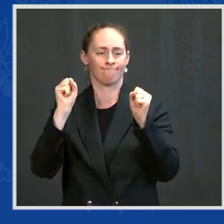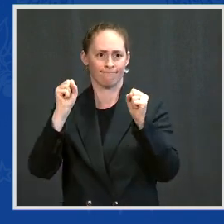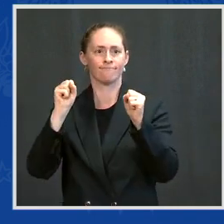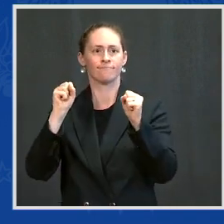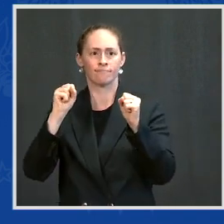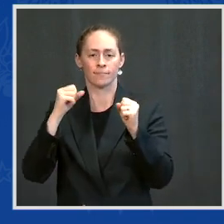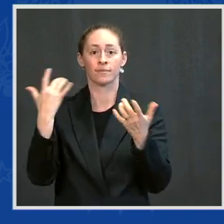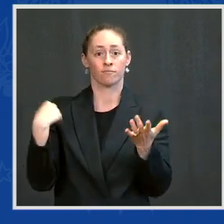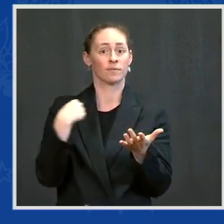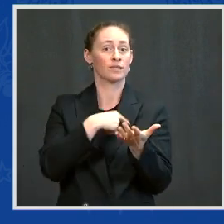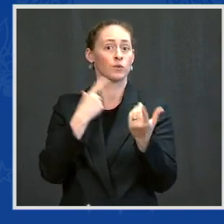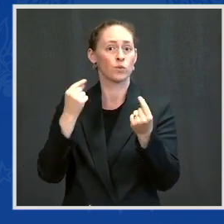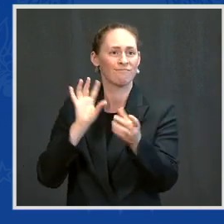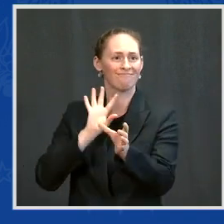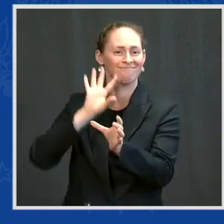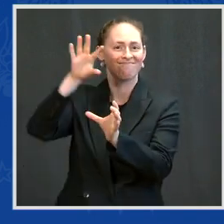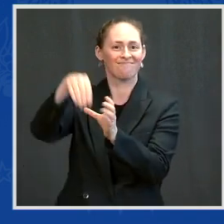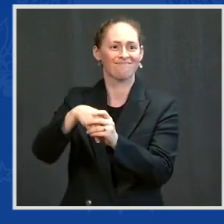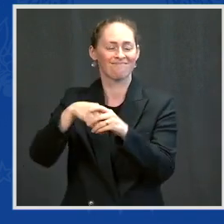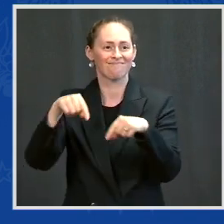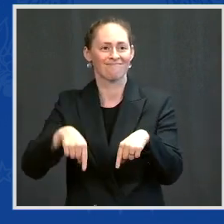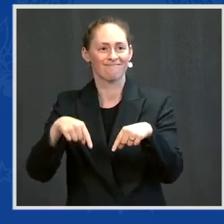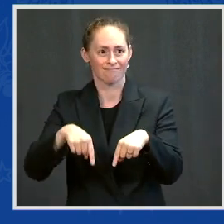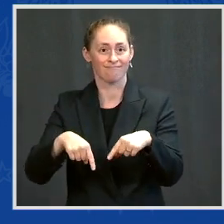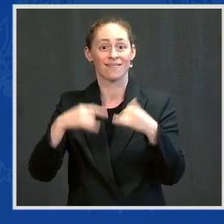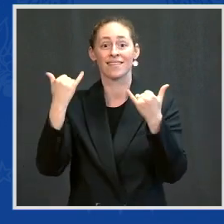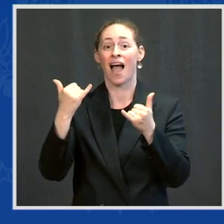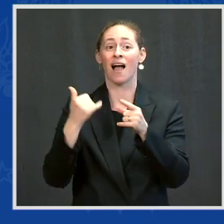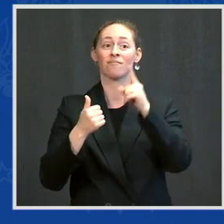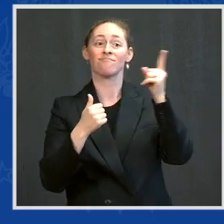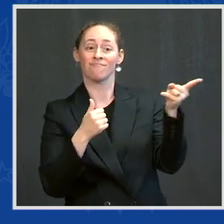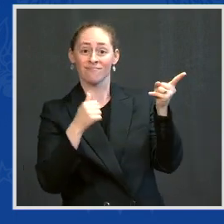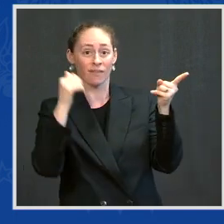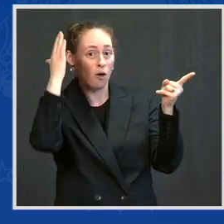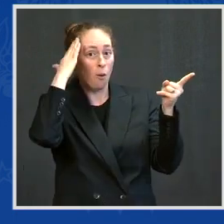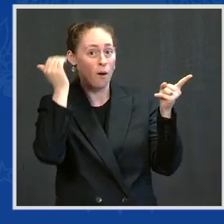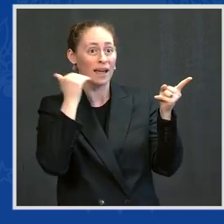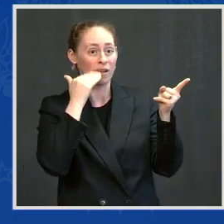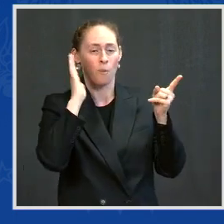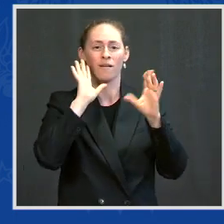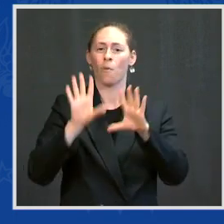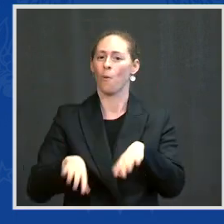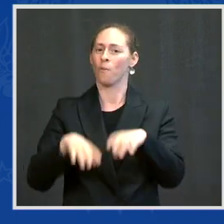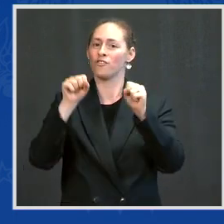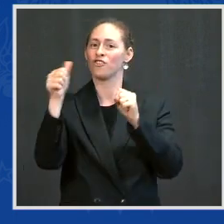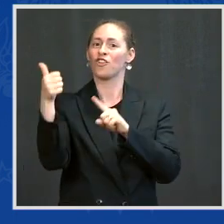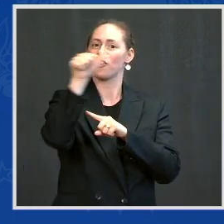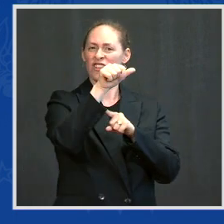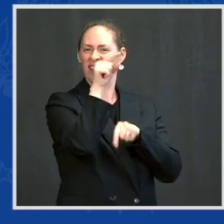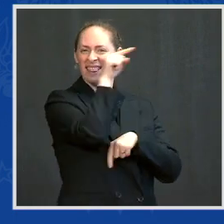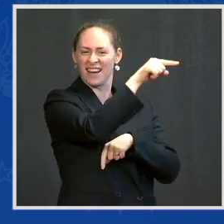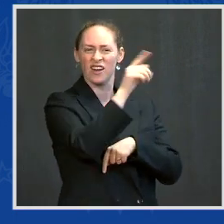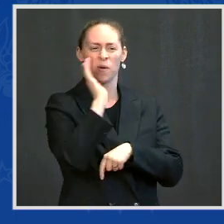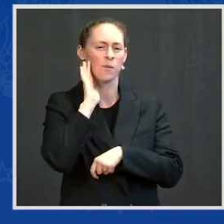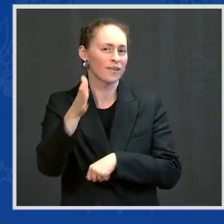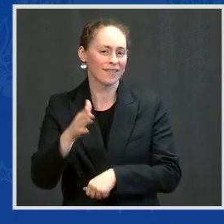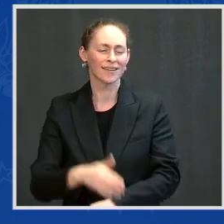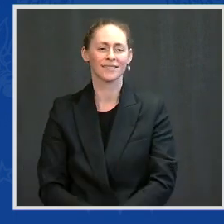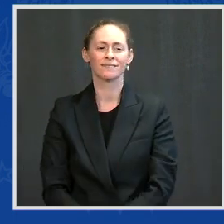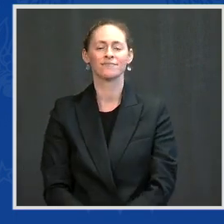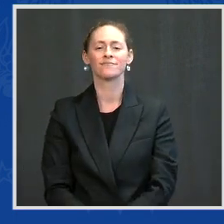hosting P4G Seoul Summit, once again trying to build the international community's collective will for climate change